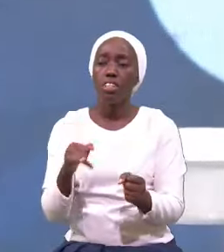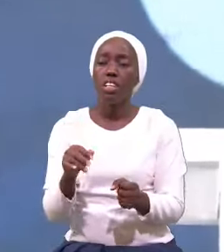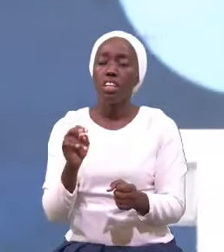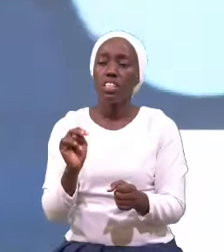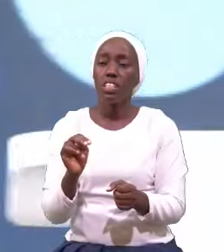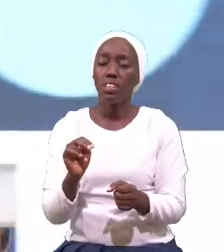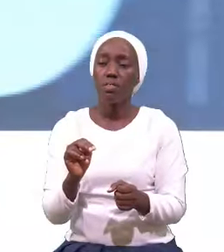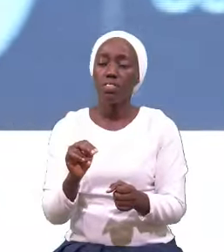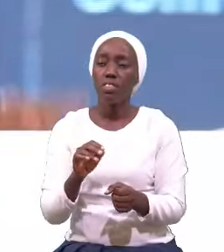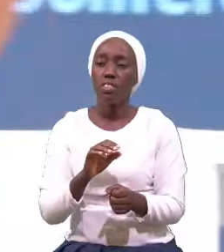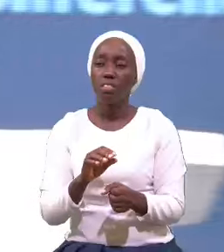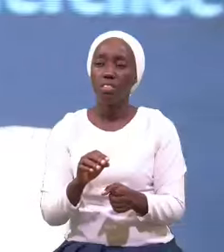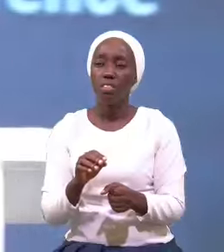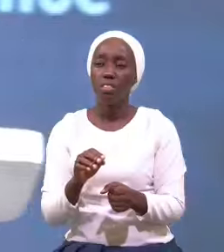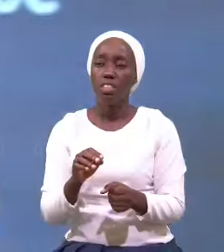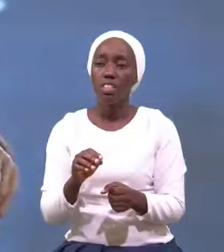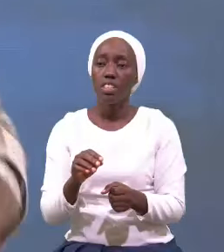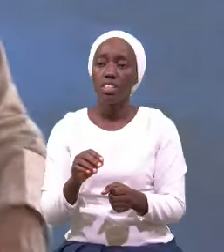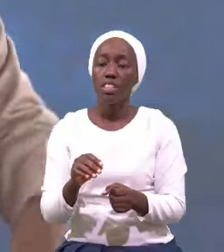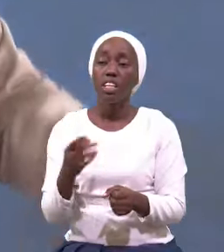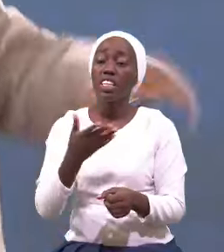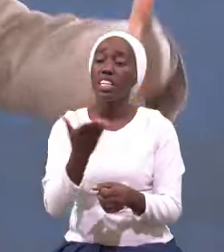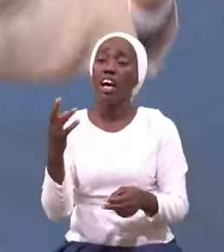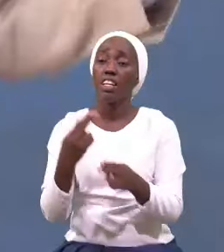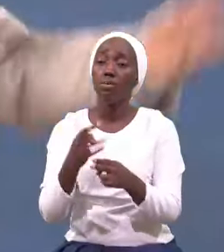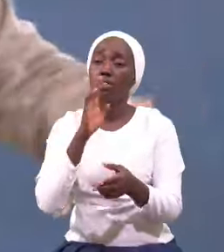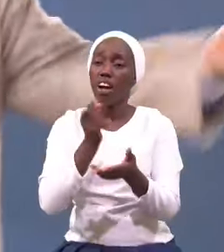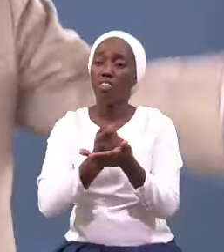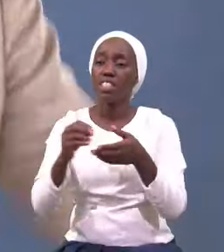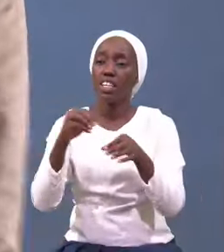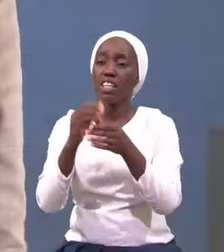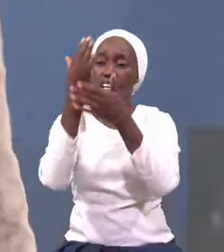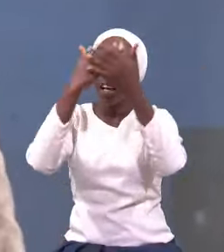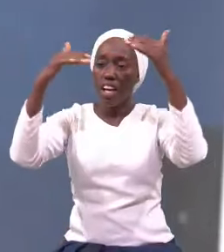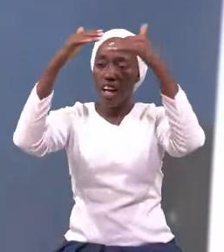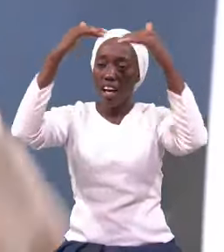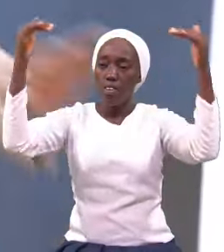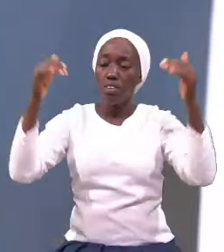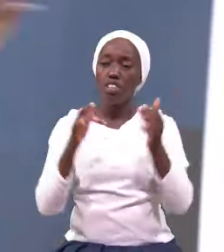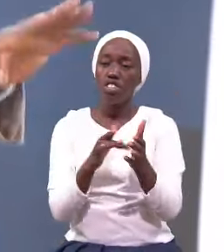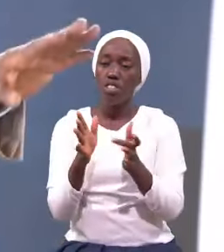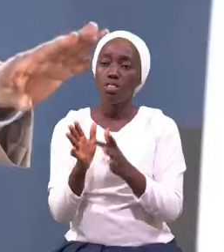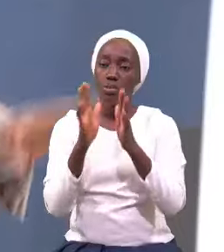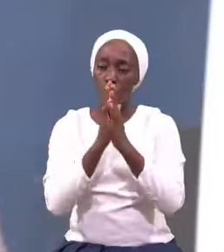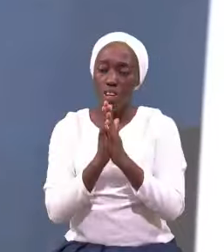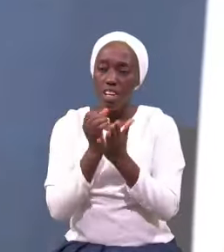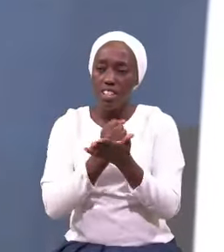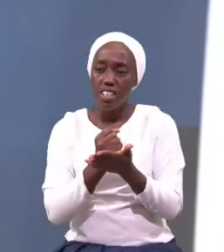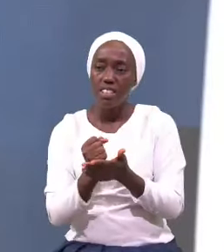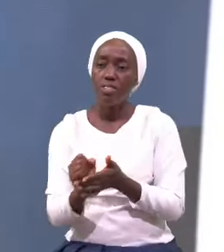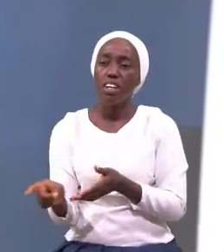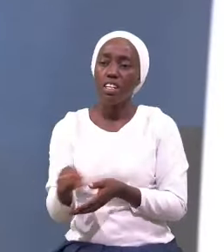heaven. They were sanctified. Jesus prayed, sanctify them through thy truth. That word is